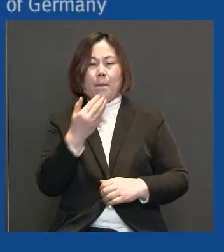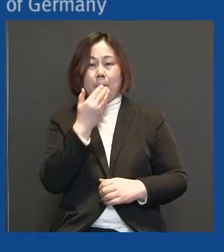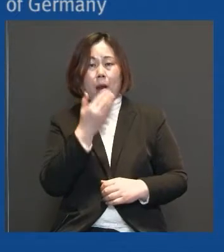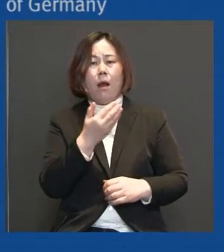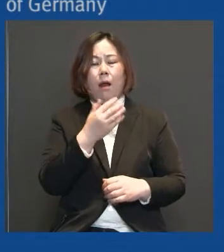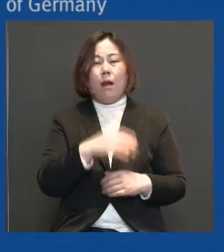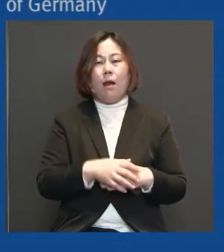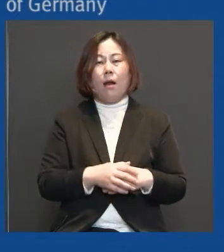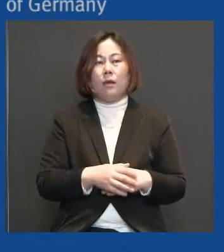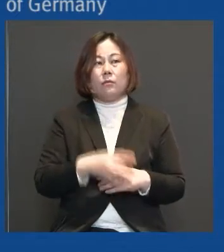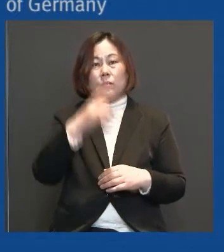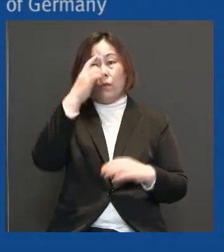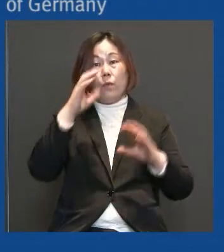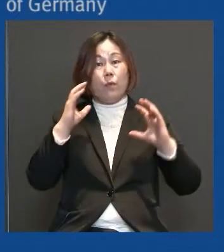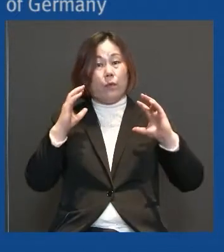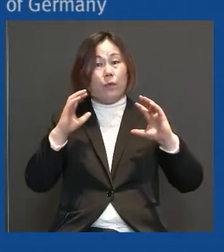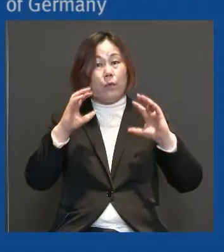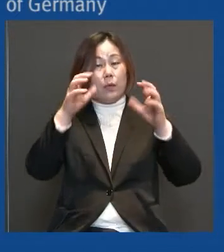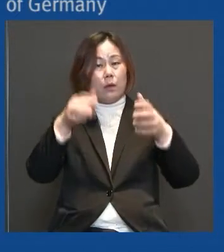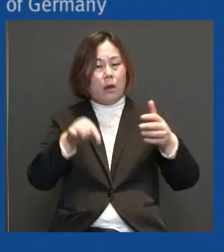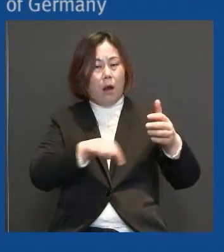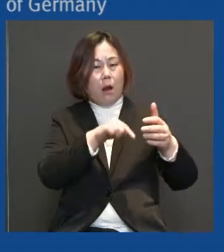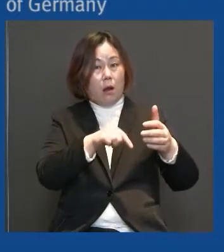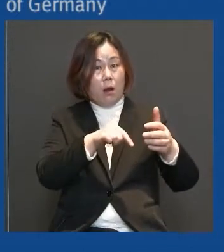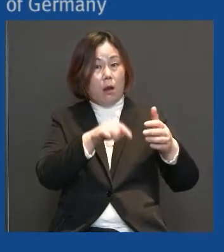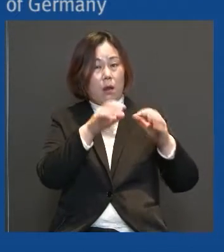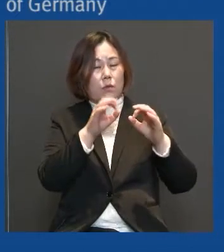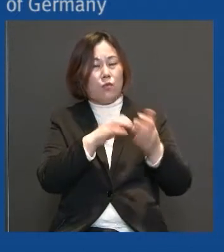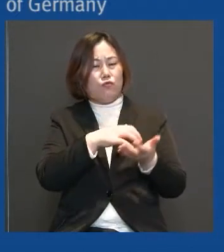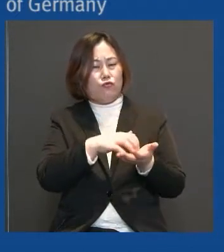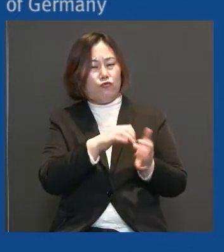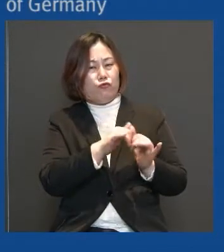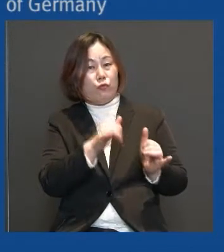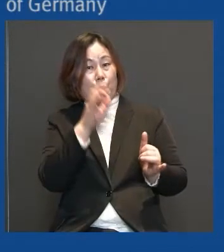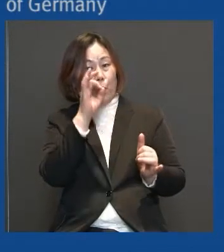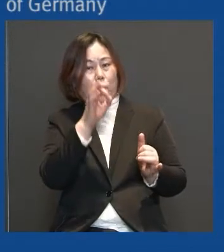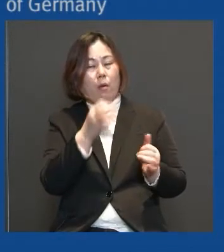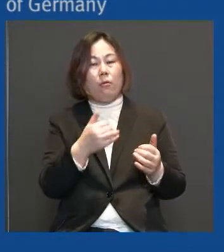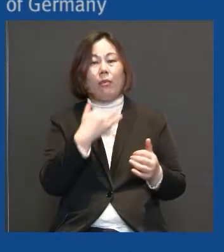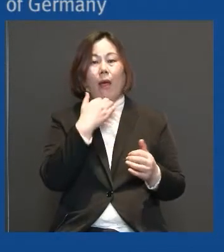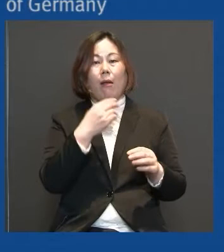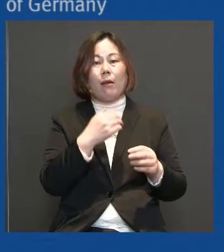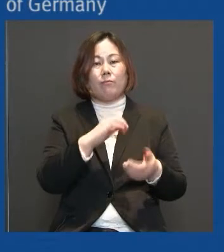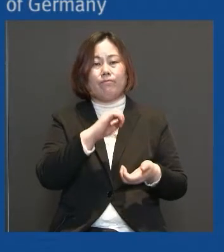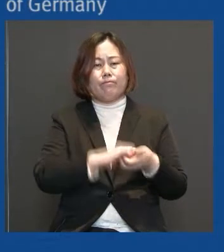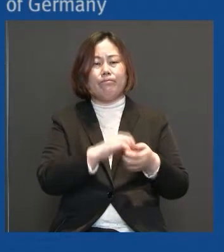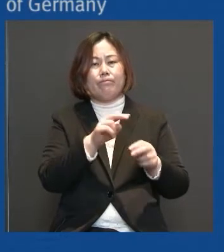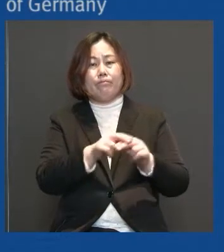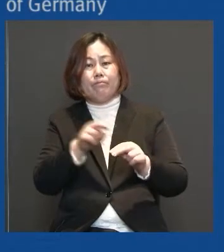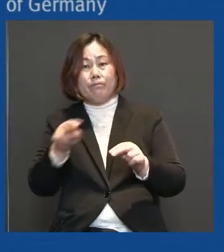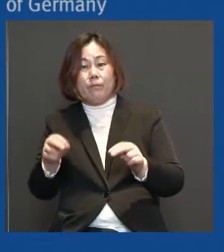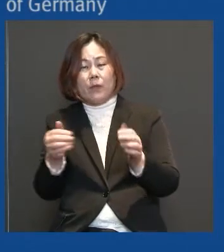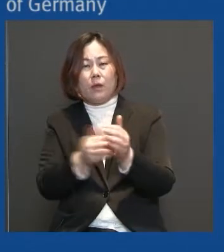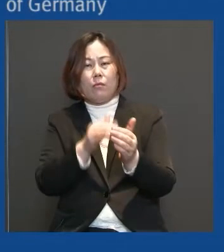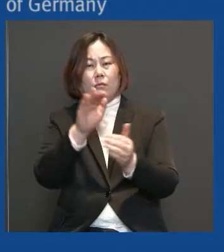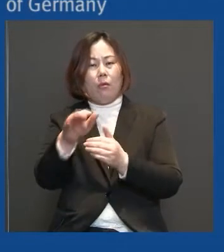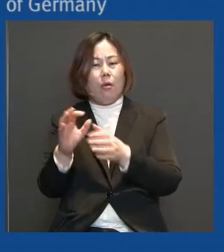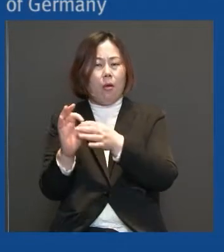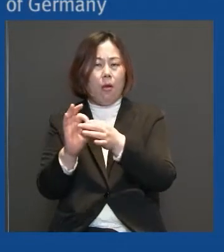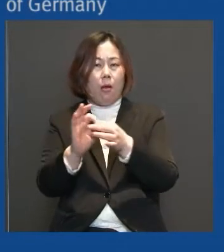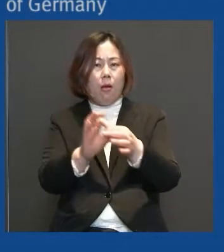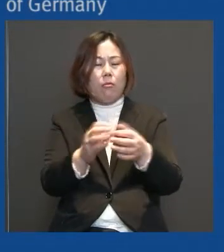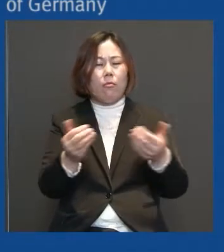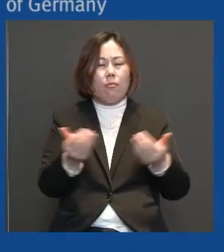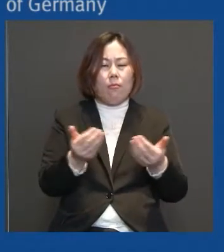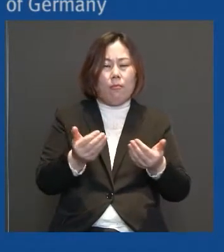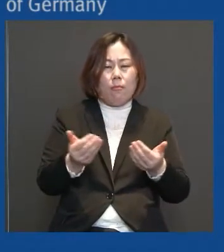who stay in the working world after retirement age is increasing every year. However, prevailing images